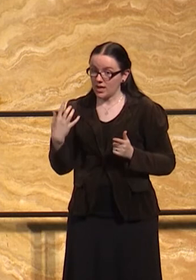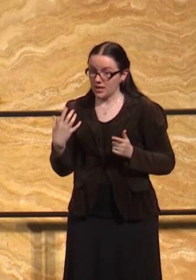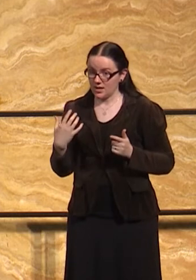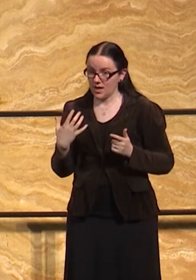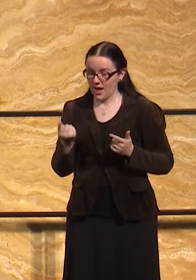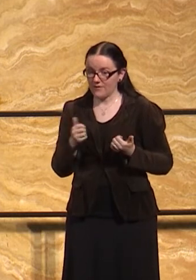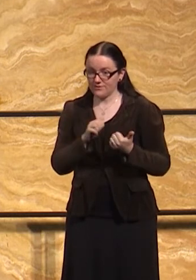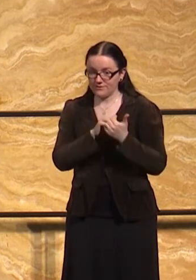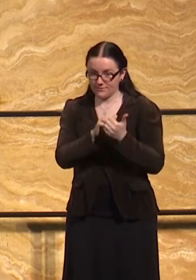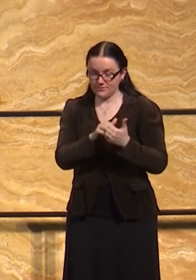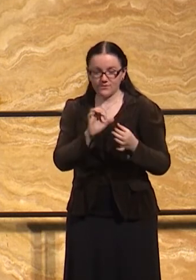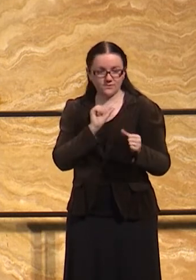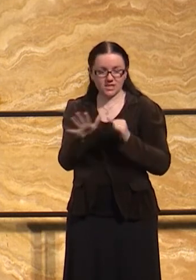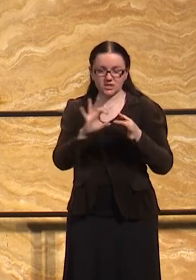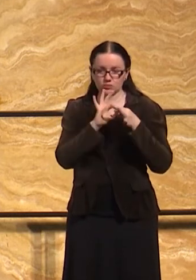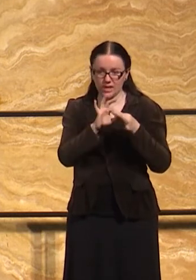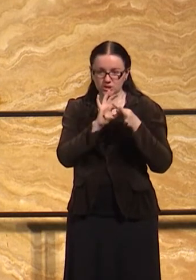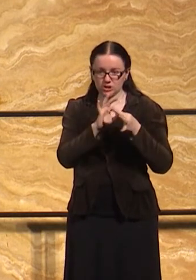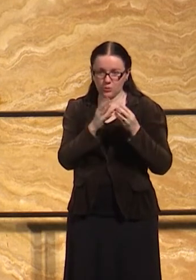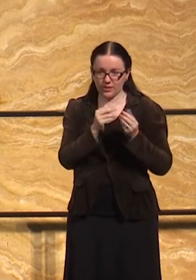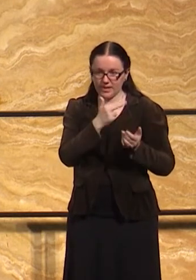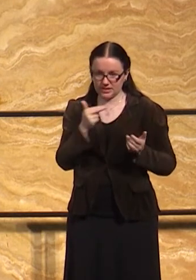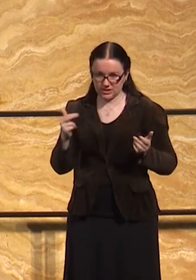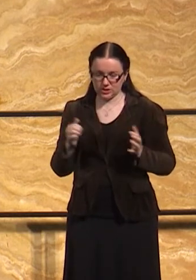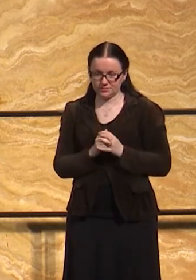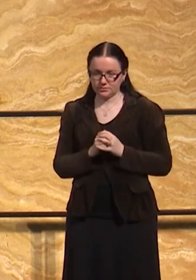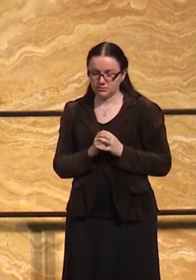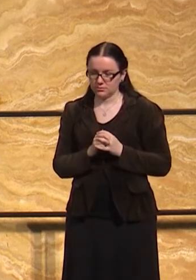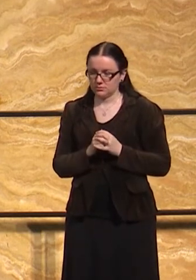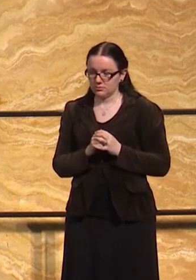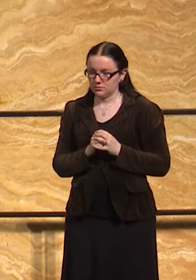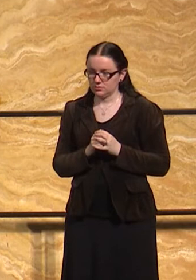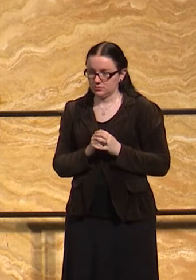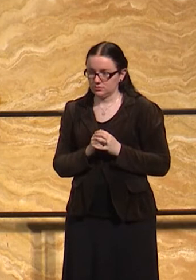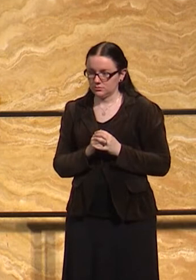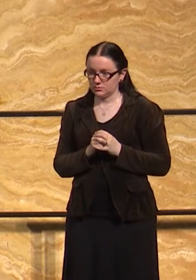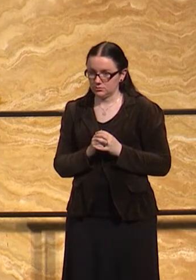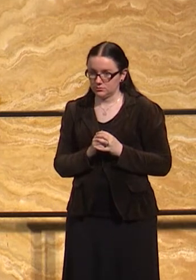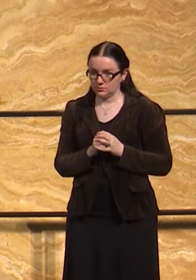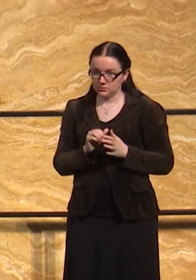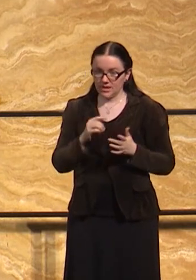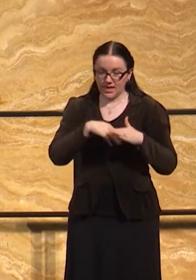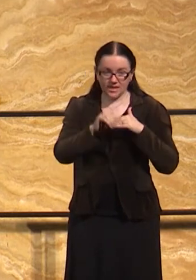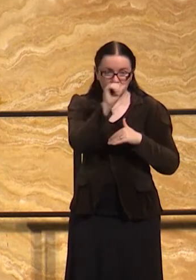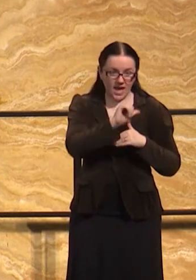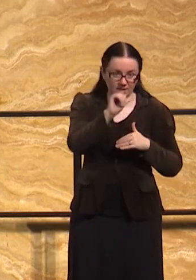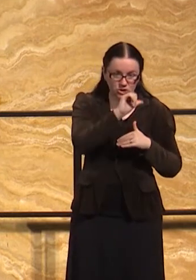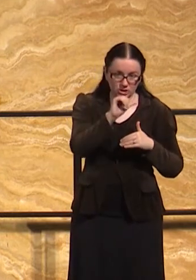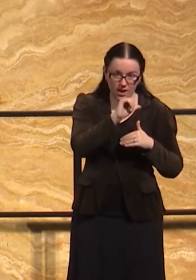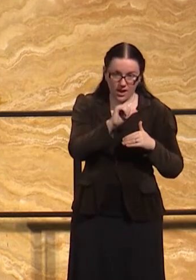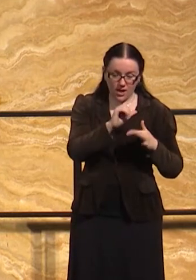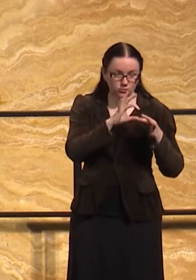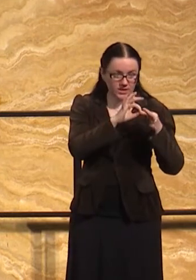have excellent relationship. No two countries in Asia have a better relationship than Indonesia and